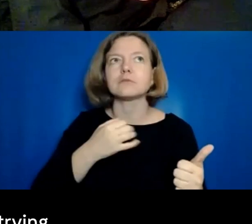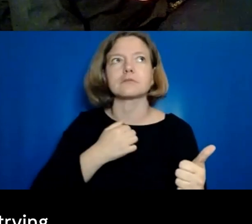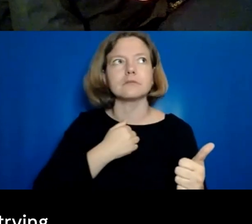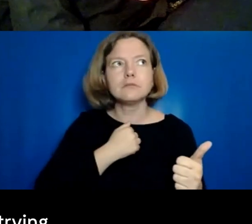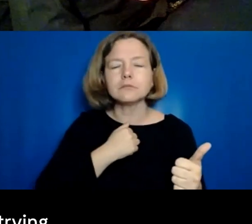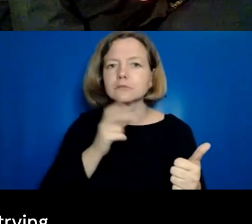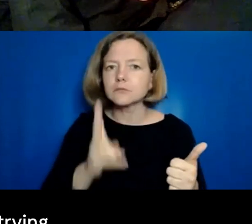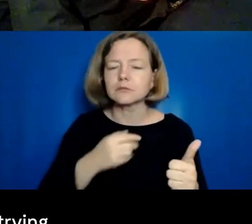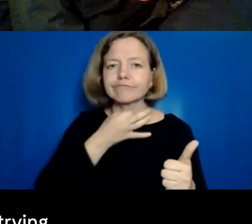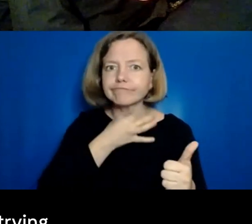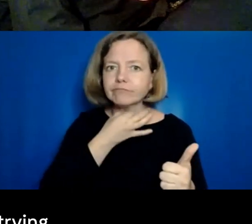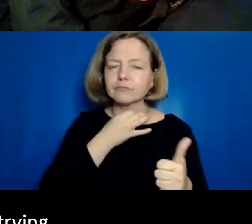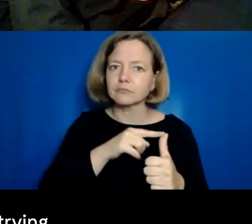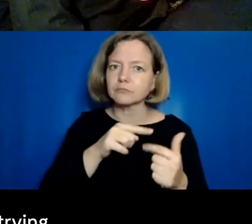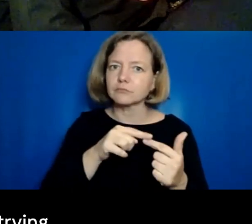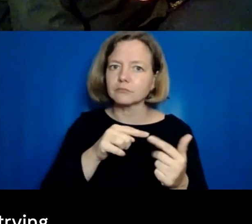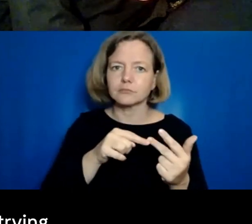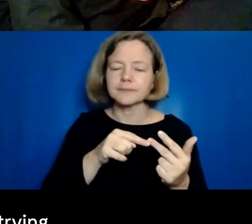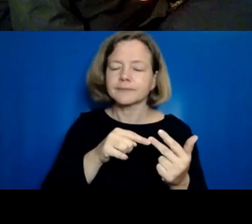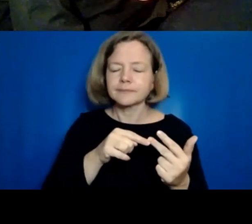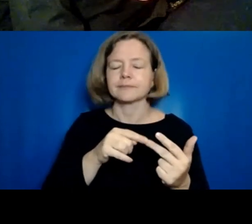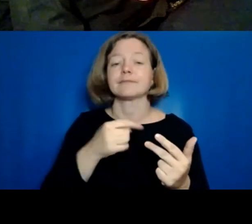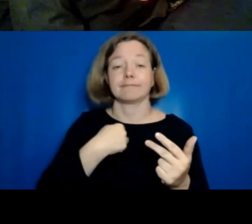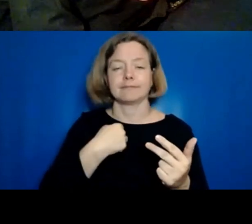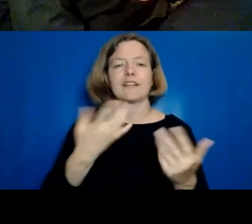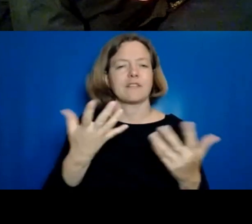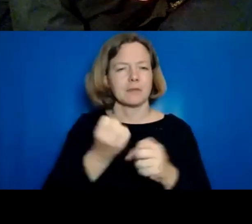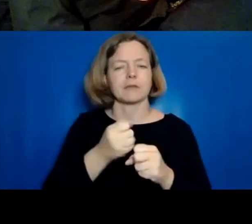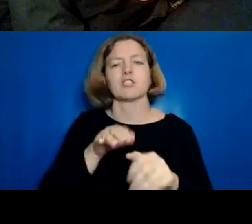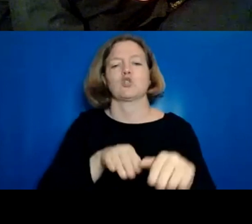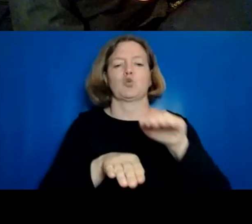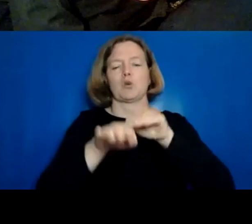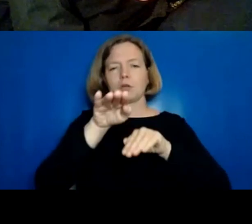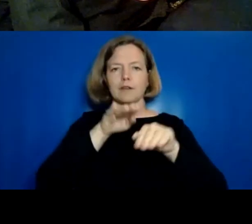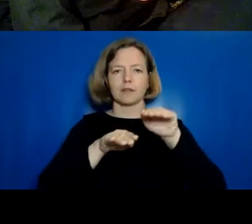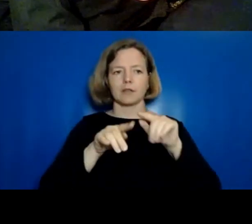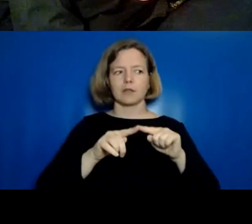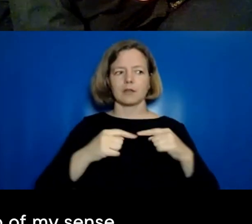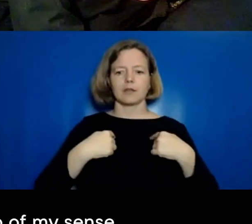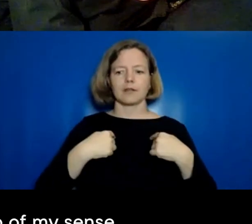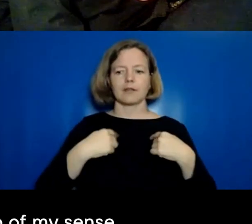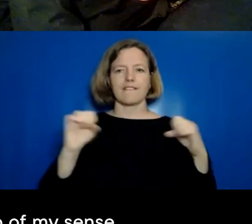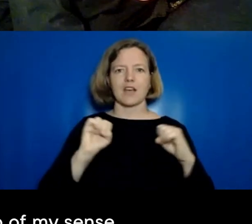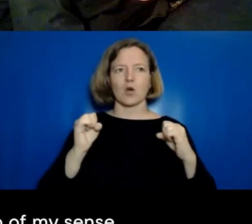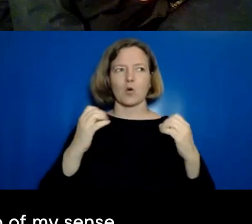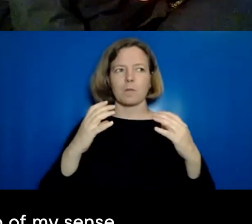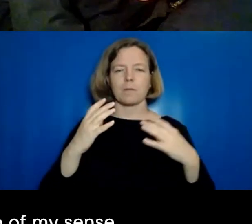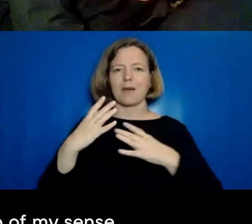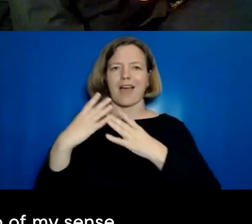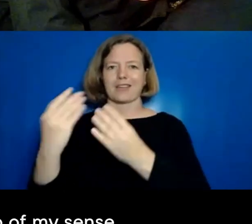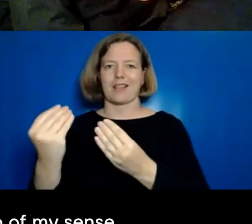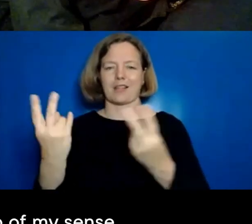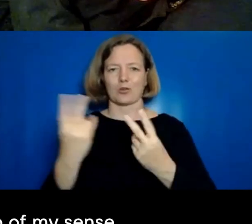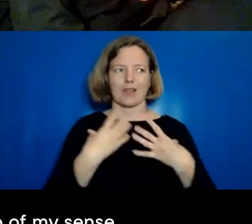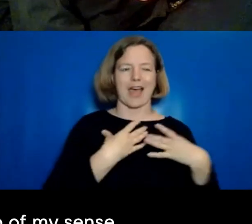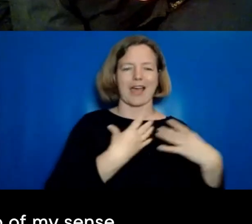really trying to stay with the question of why am I being invited in, without letting go of my sense